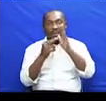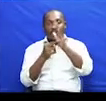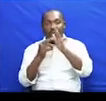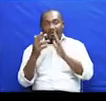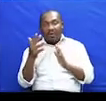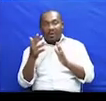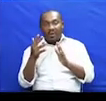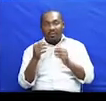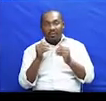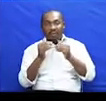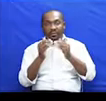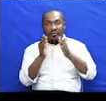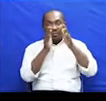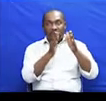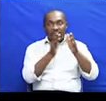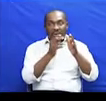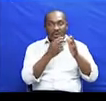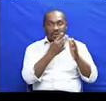40.75. Here it was